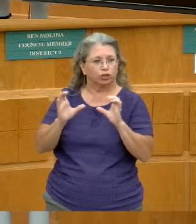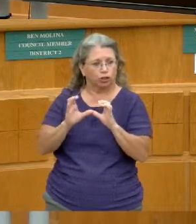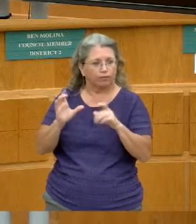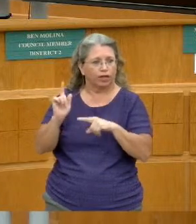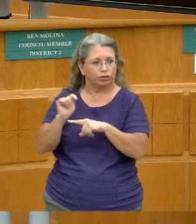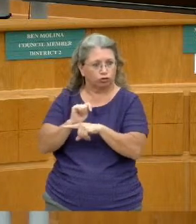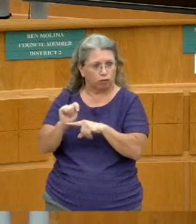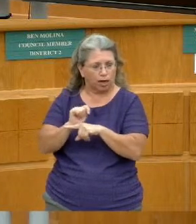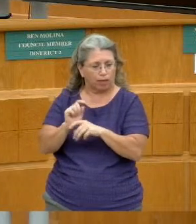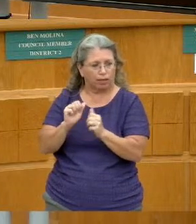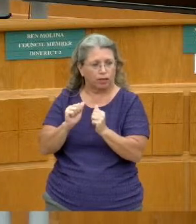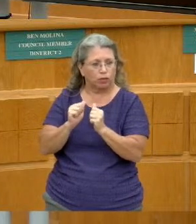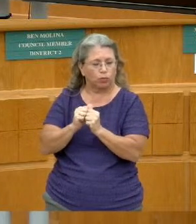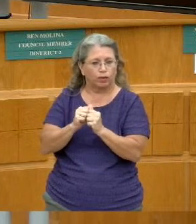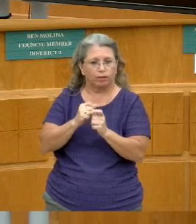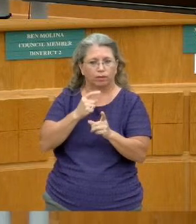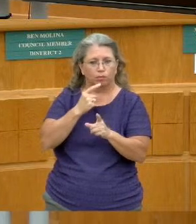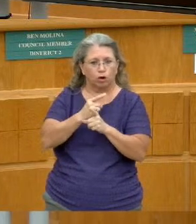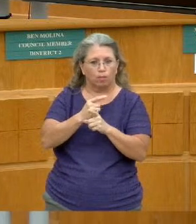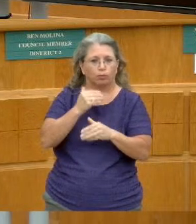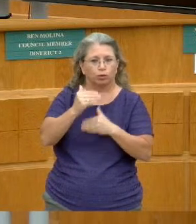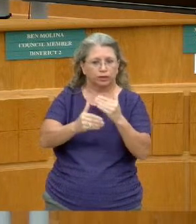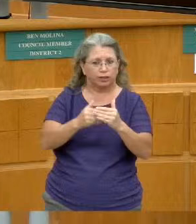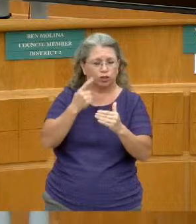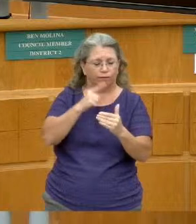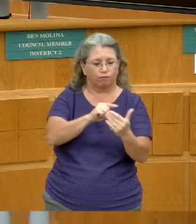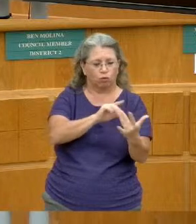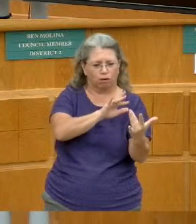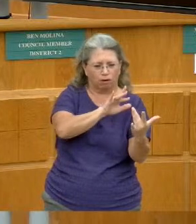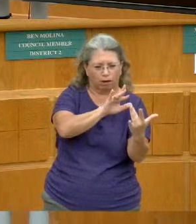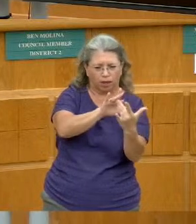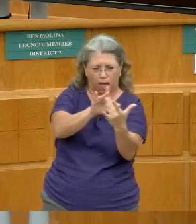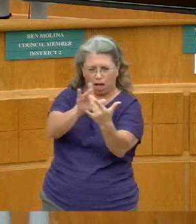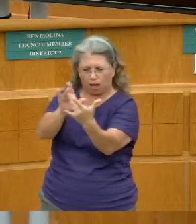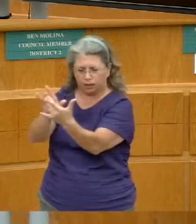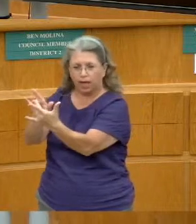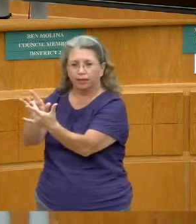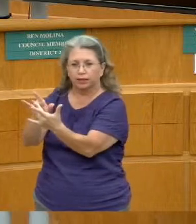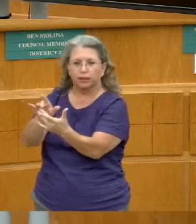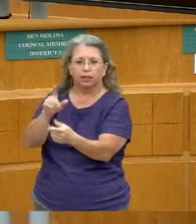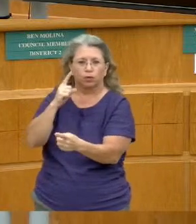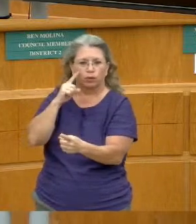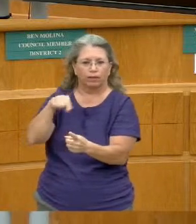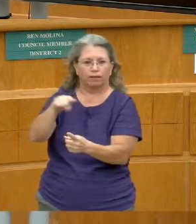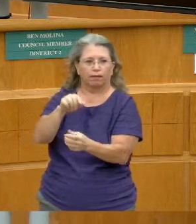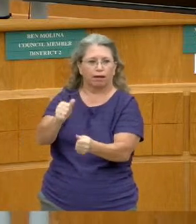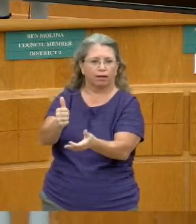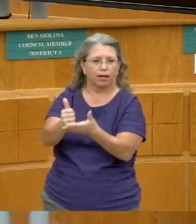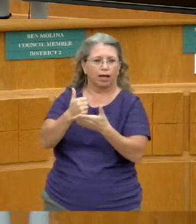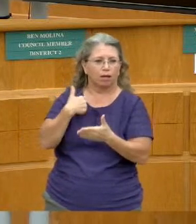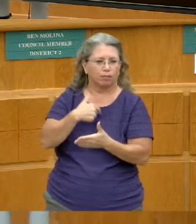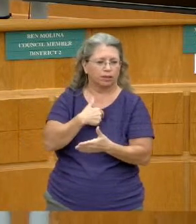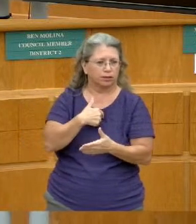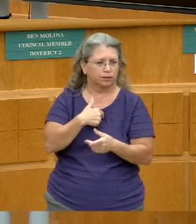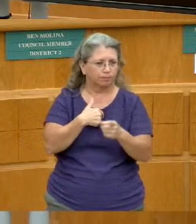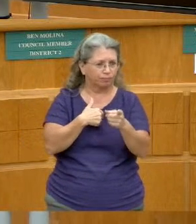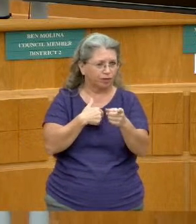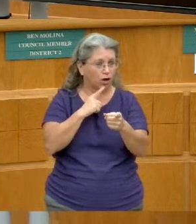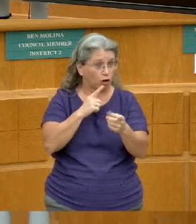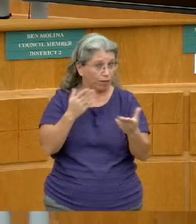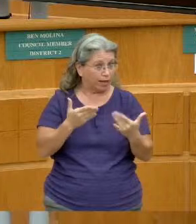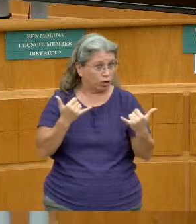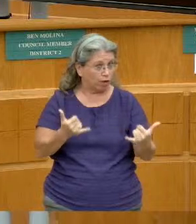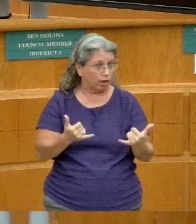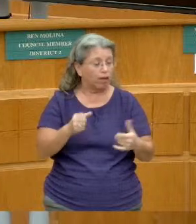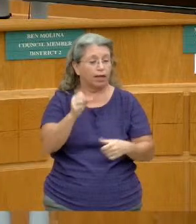protocols to be able to assist us as we see the volume just build and build. Are they here now? They're or-